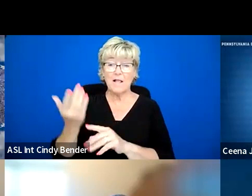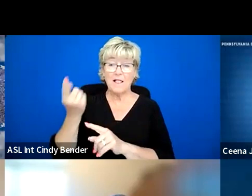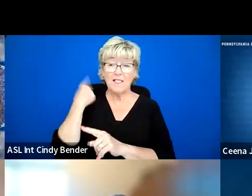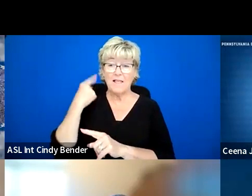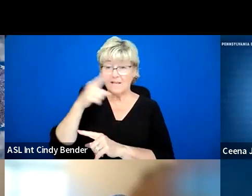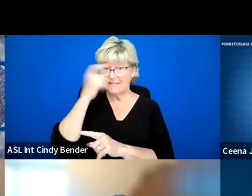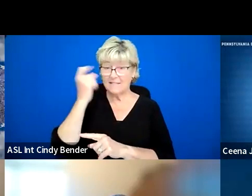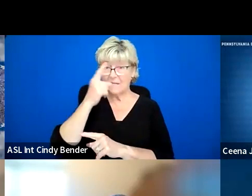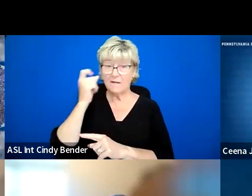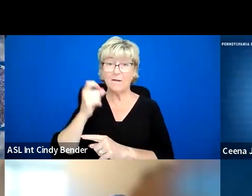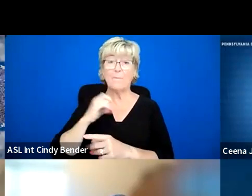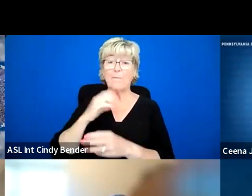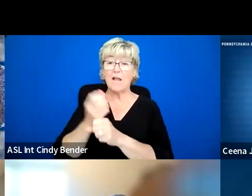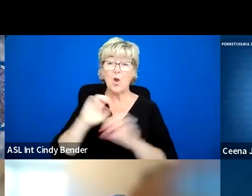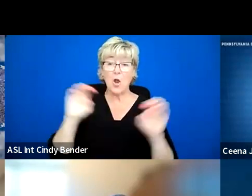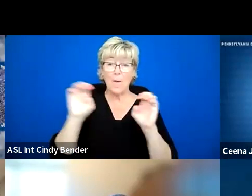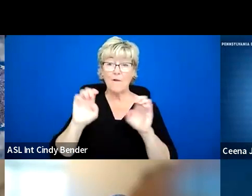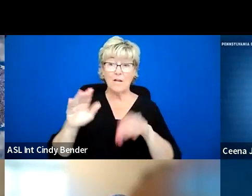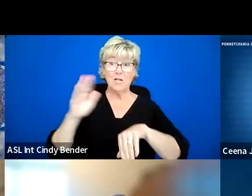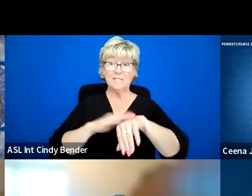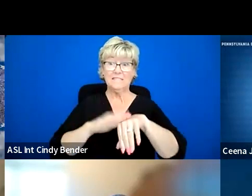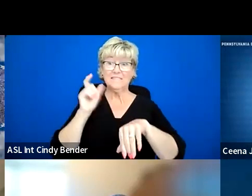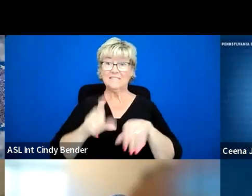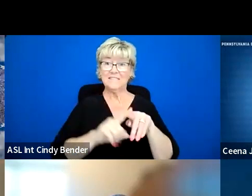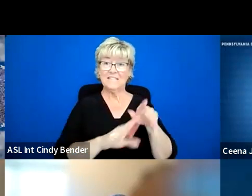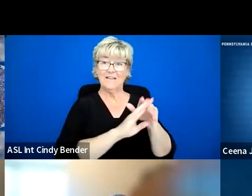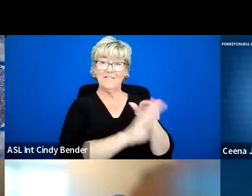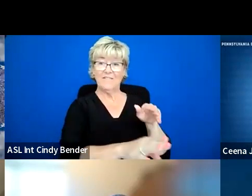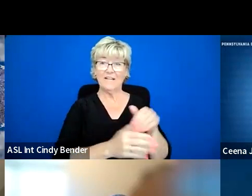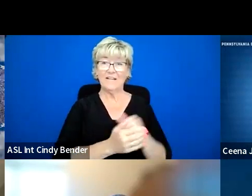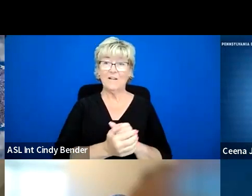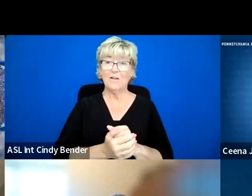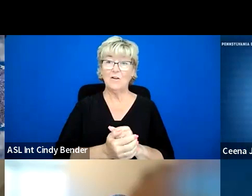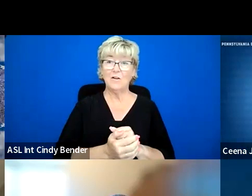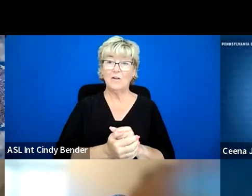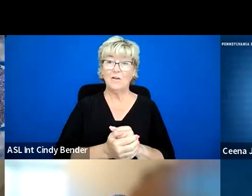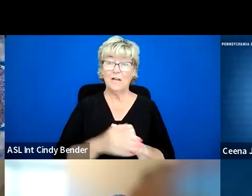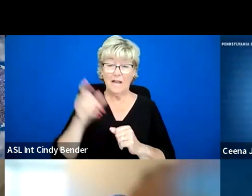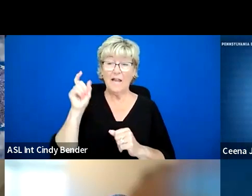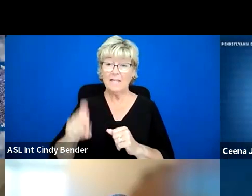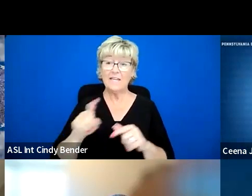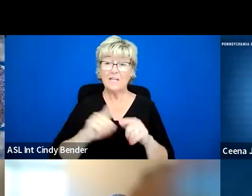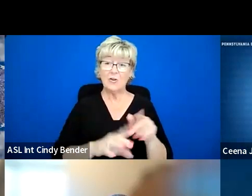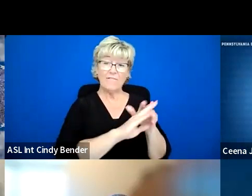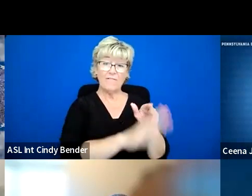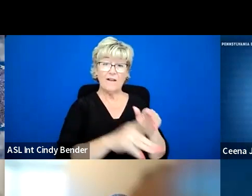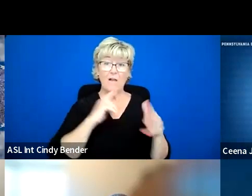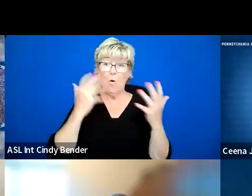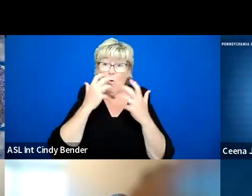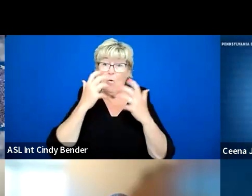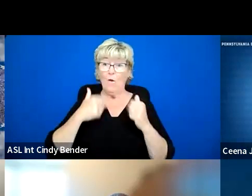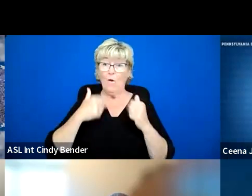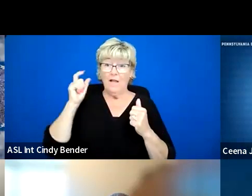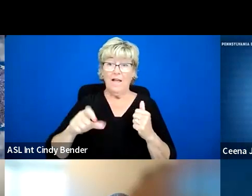I got an emergency alert that I needed to evacuate. And when having to need to evacuate, I was like, oh my goodness, I just